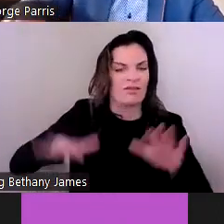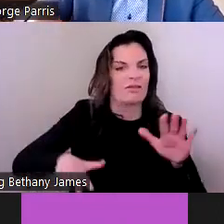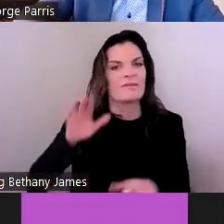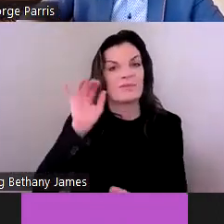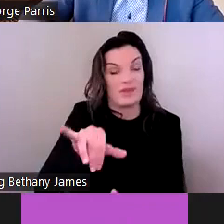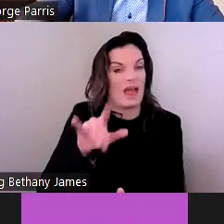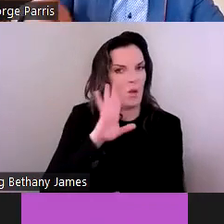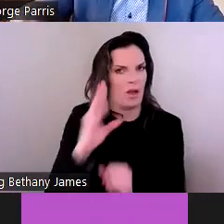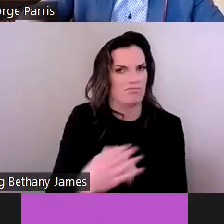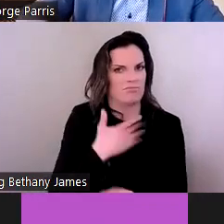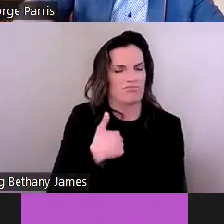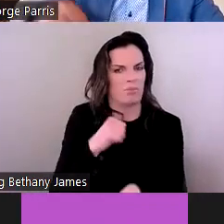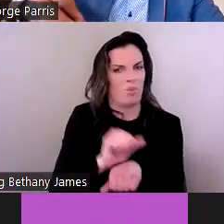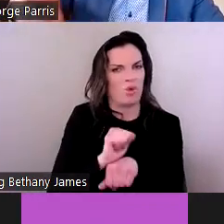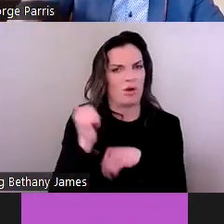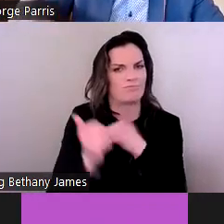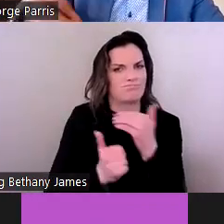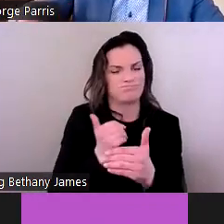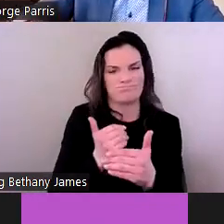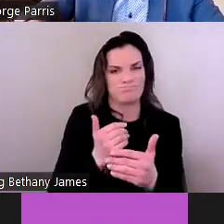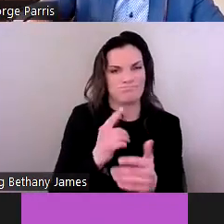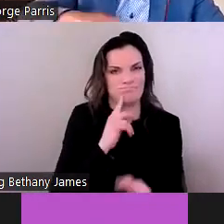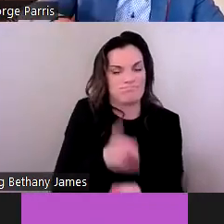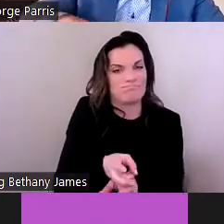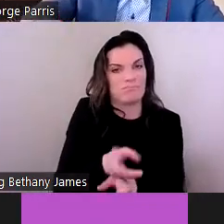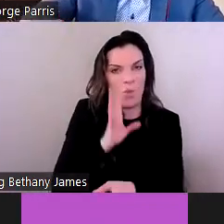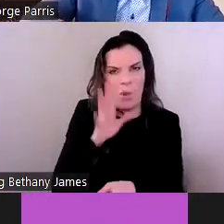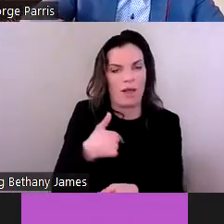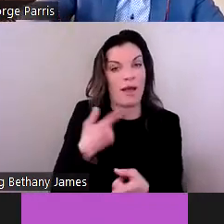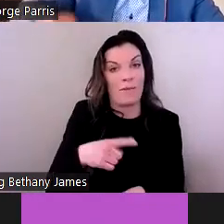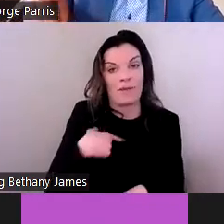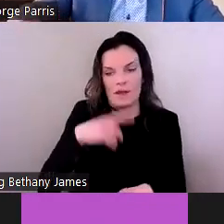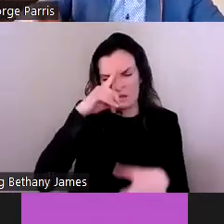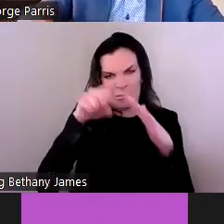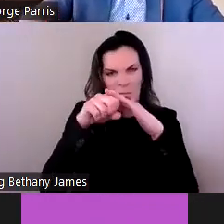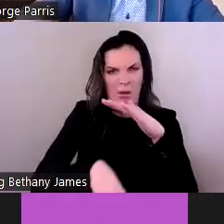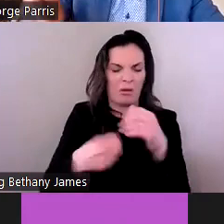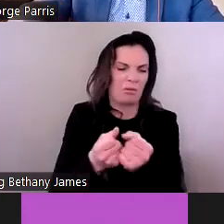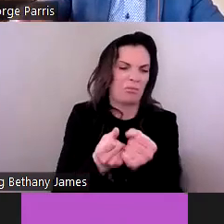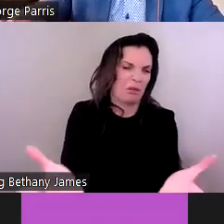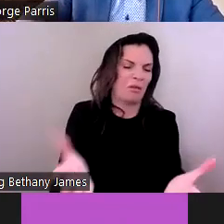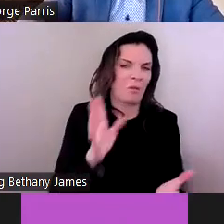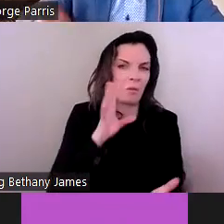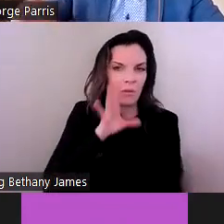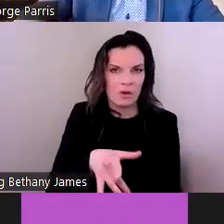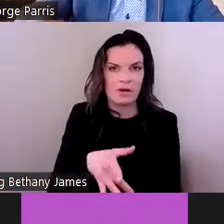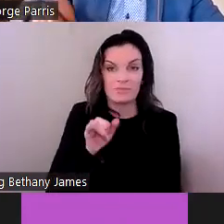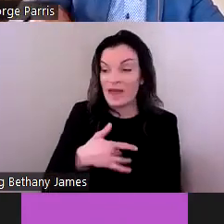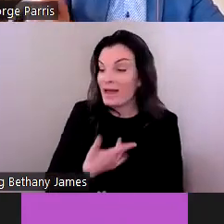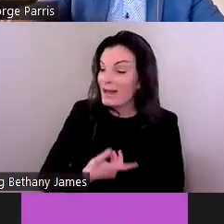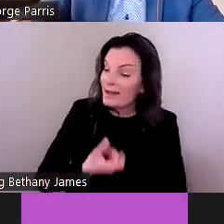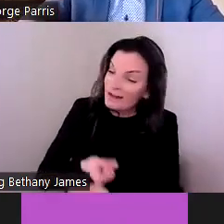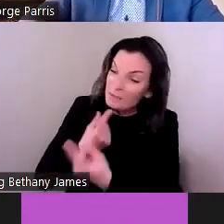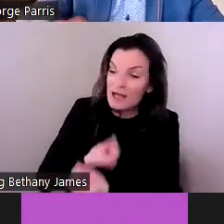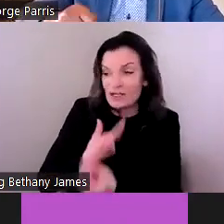affect how you function and cope, and it's going to lead to burnout, not compassion fatigue. That's going to definitely lead to burnout and